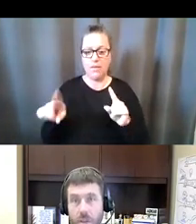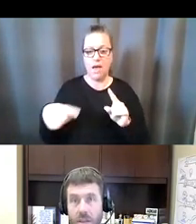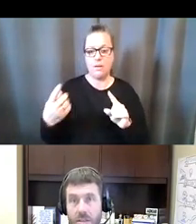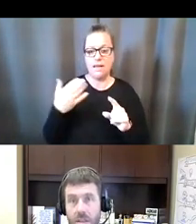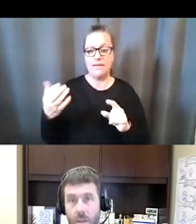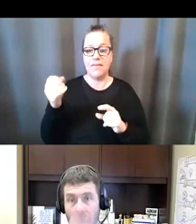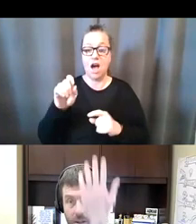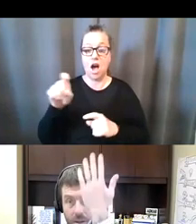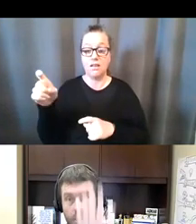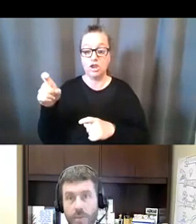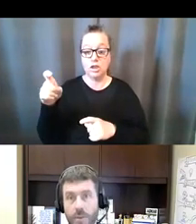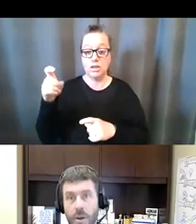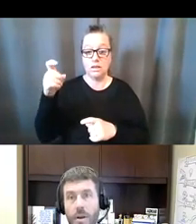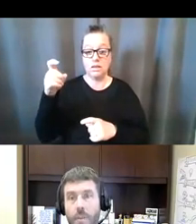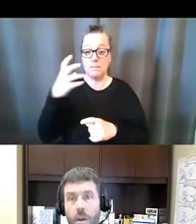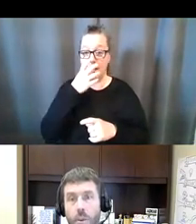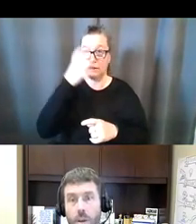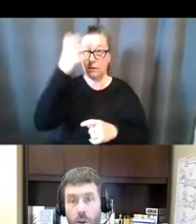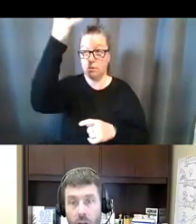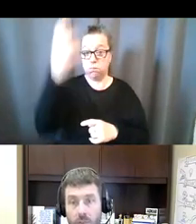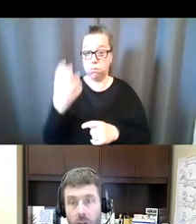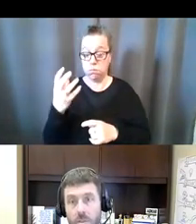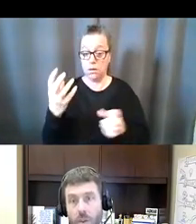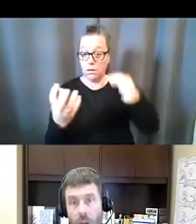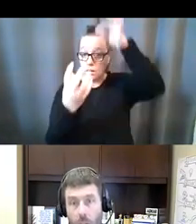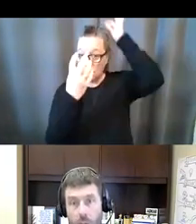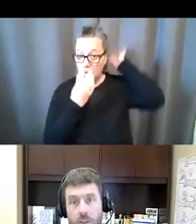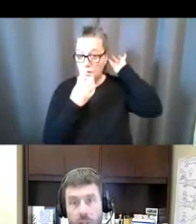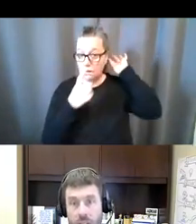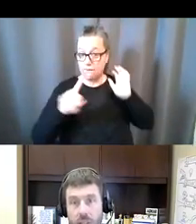oxygen masks come out of the roof, you put yours on first